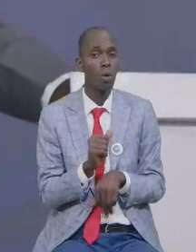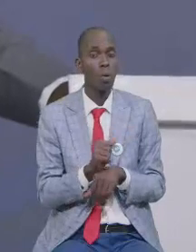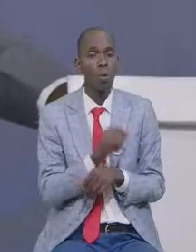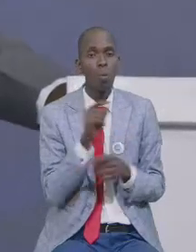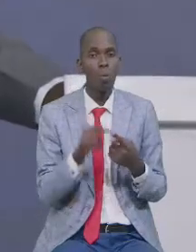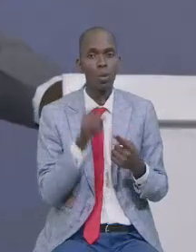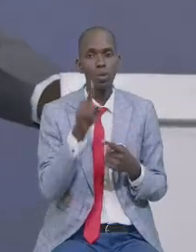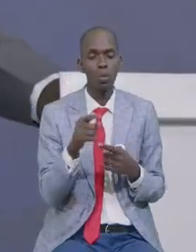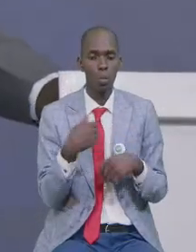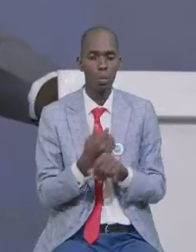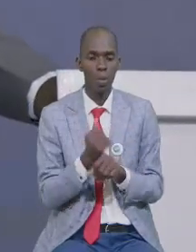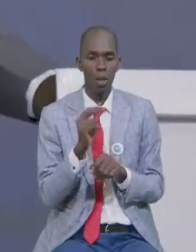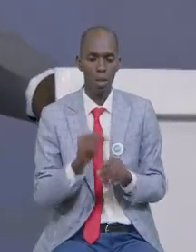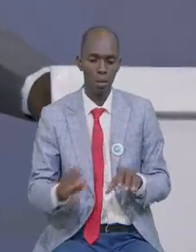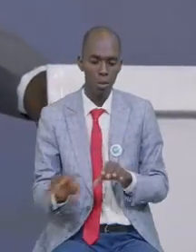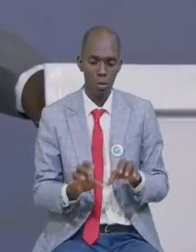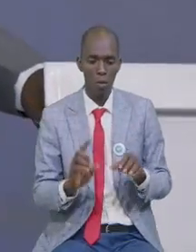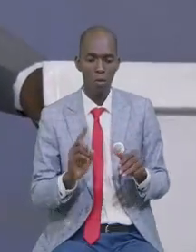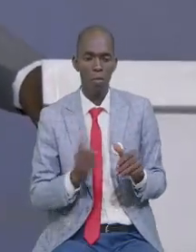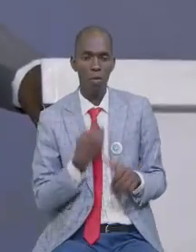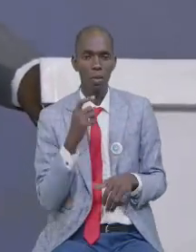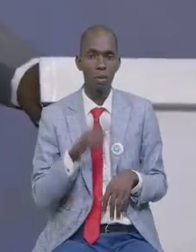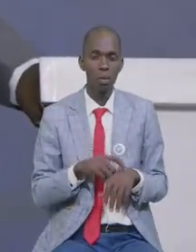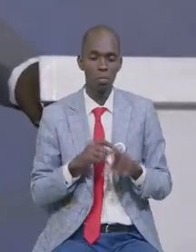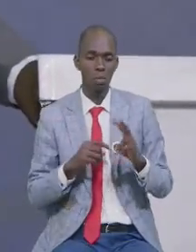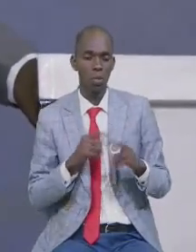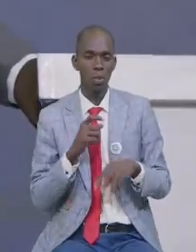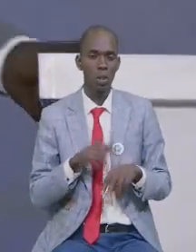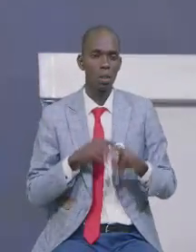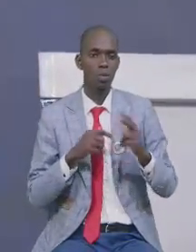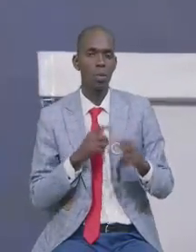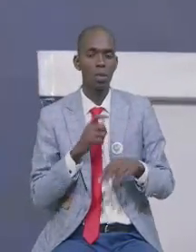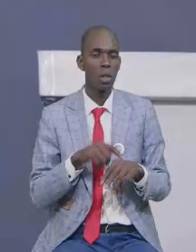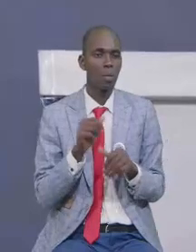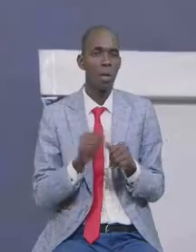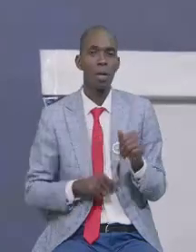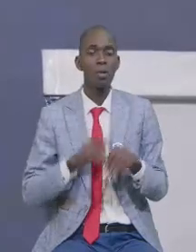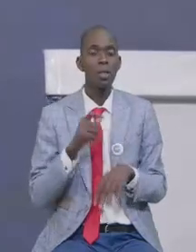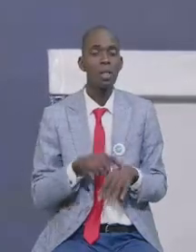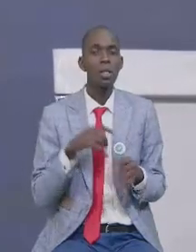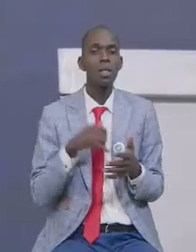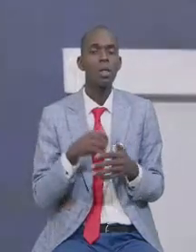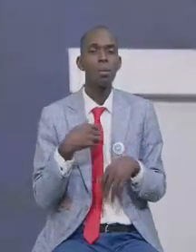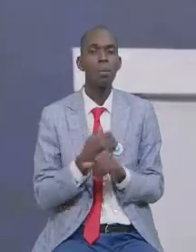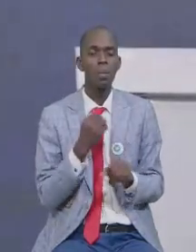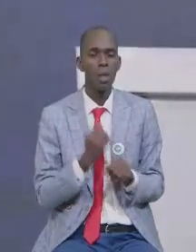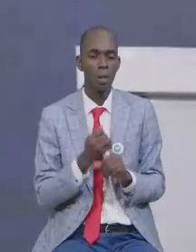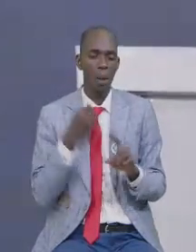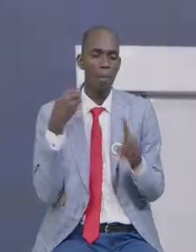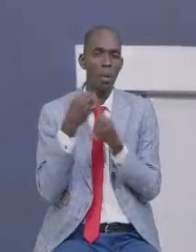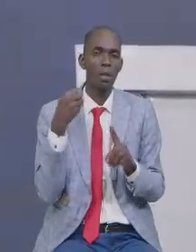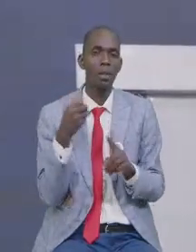an action, first time, second time, third time, every time, it makes a path in